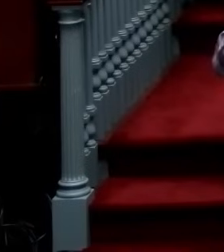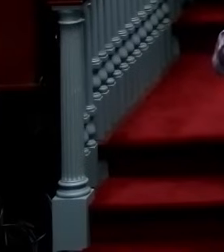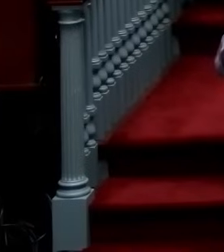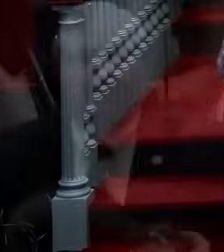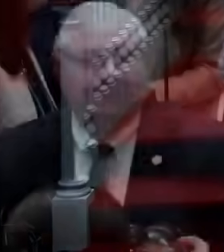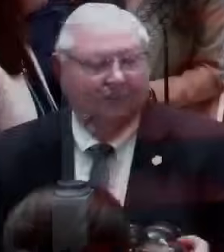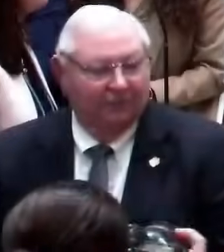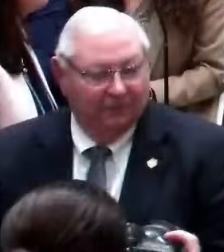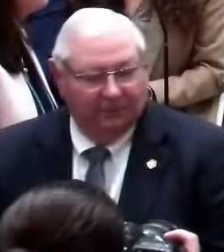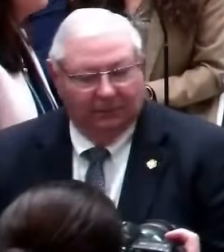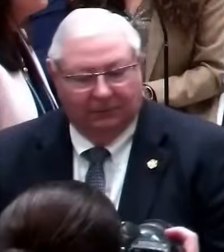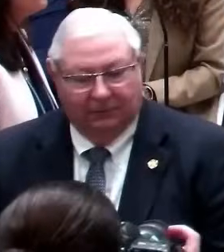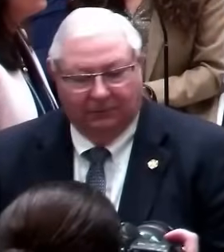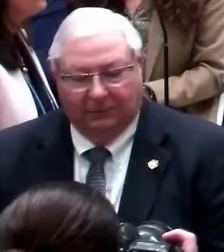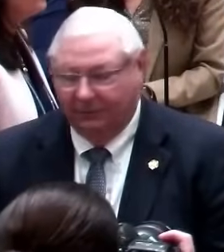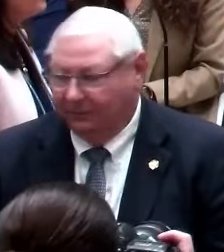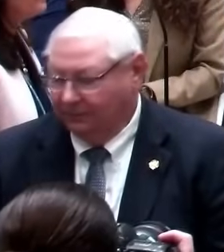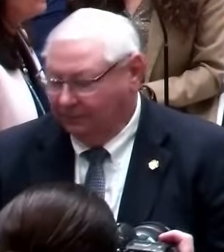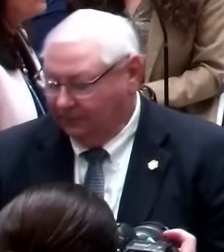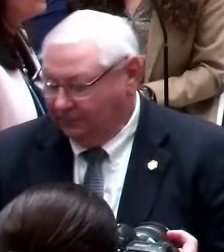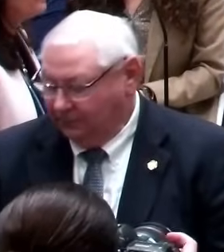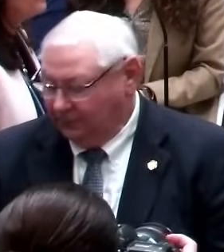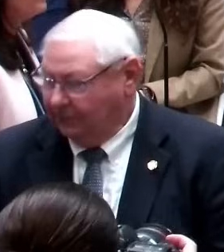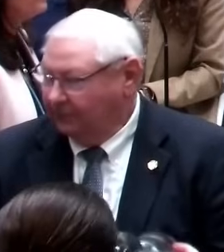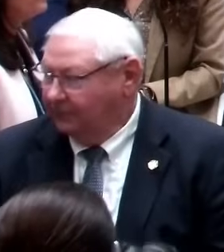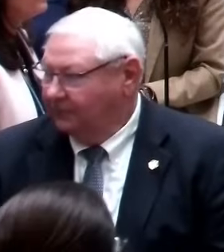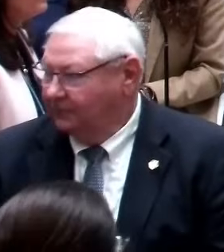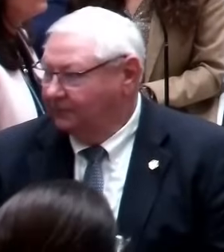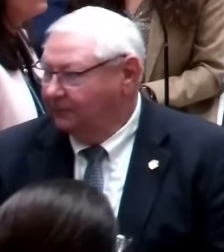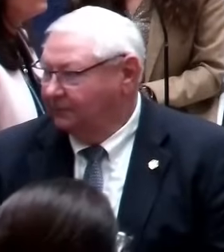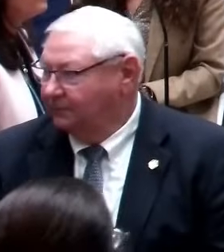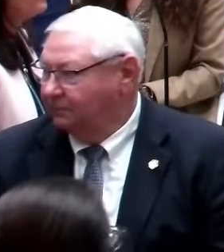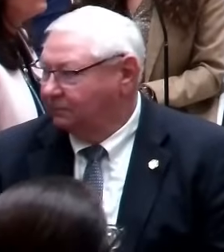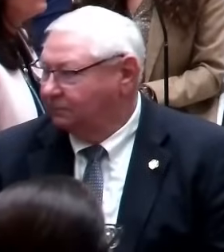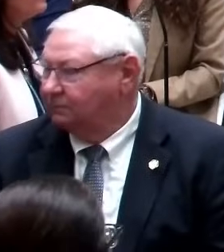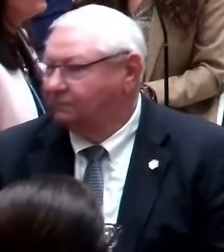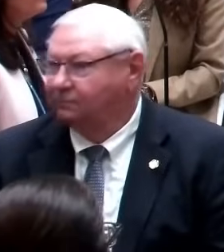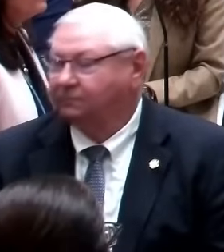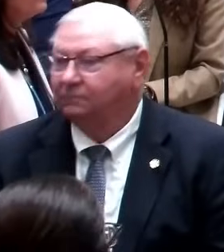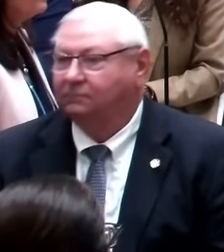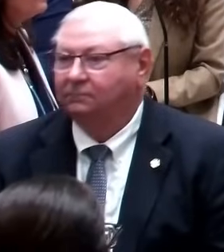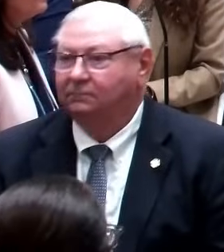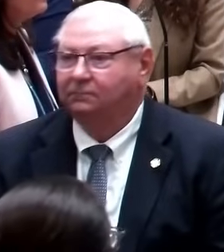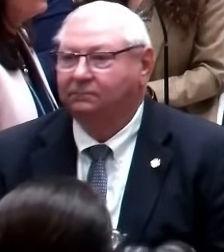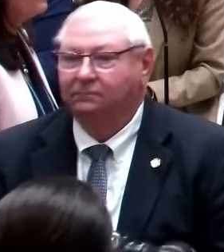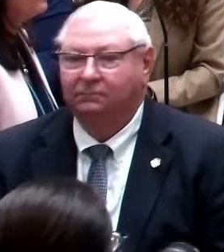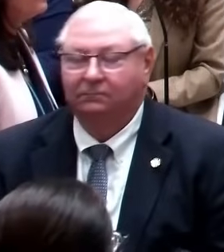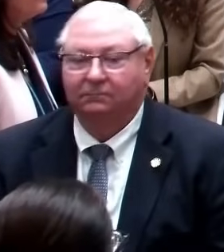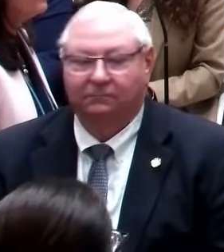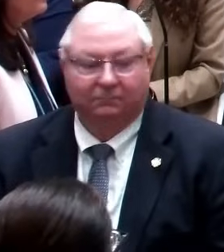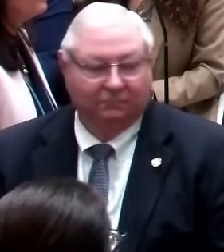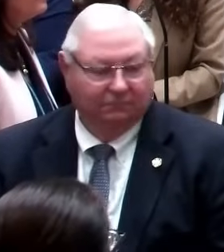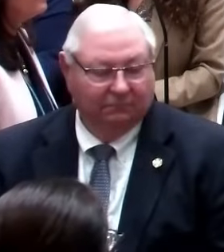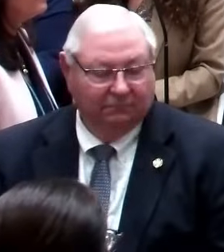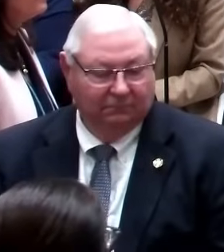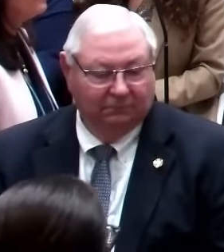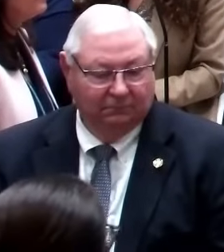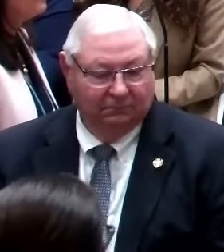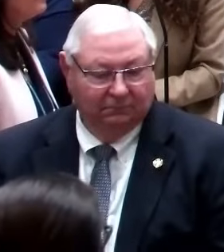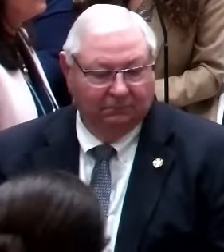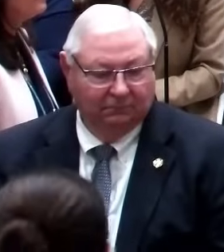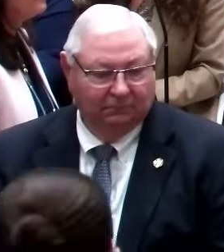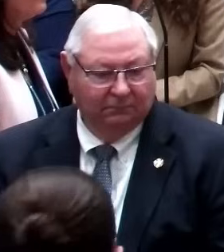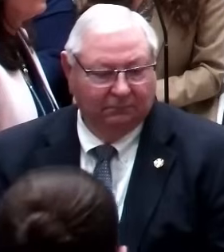Madam President, the escort party with the Honorable John C. Carney, Governor of the great state of Delaware, has